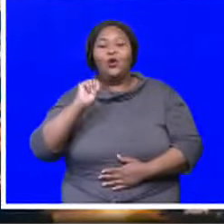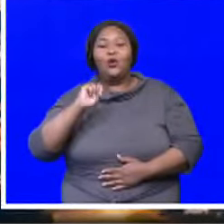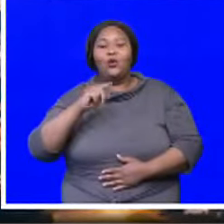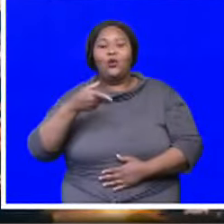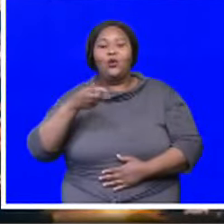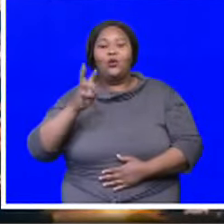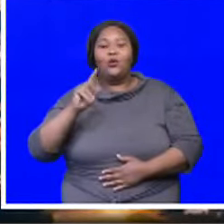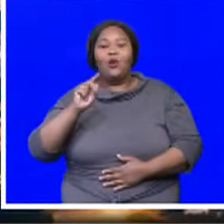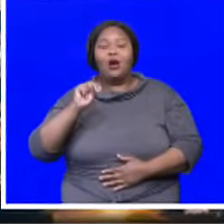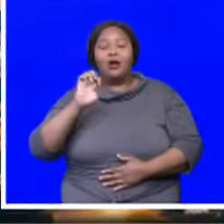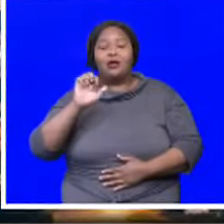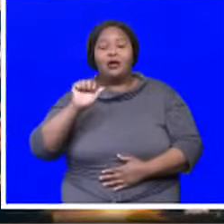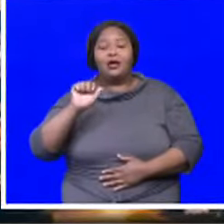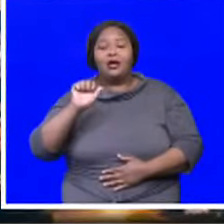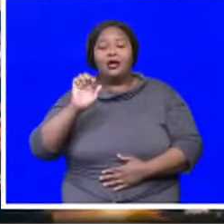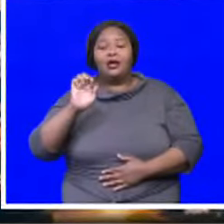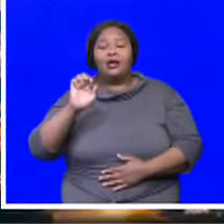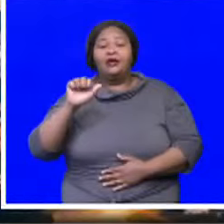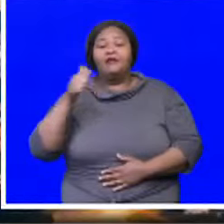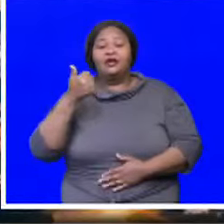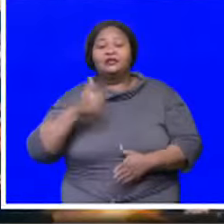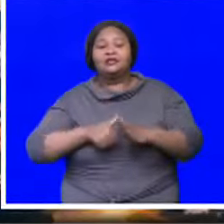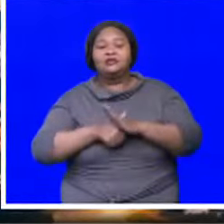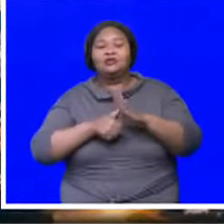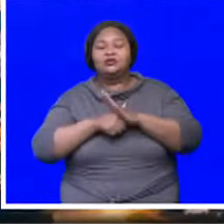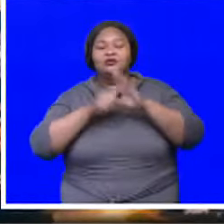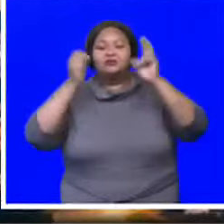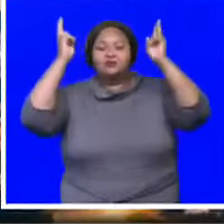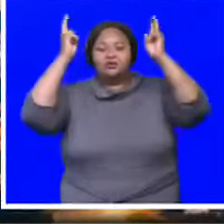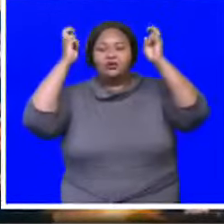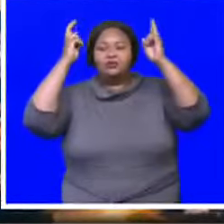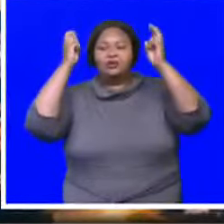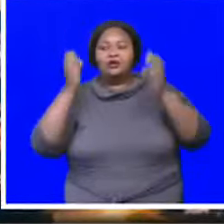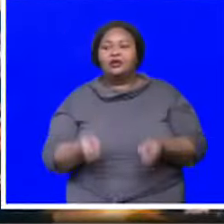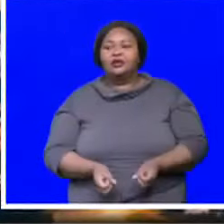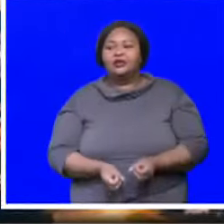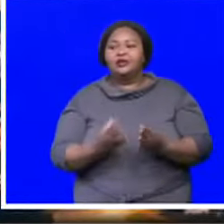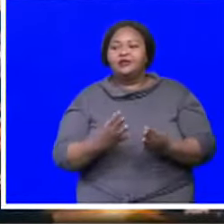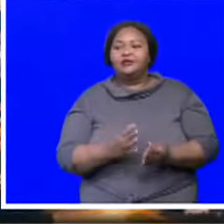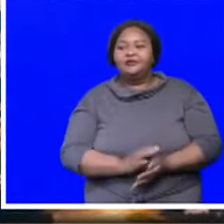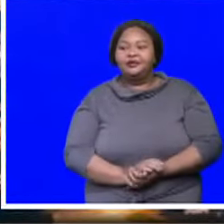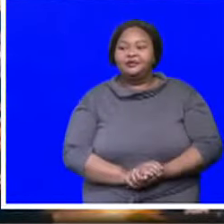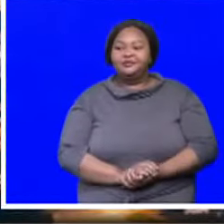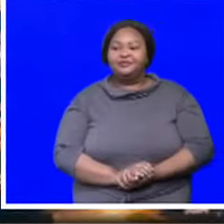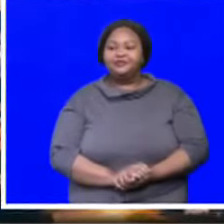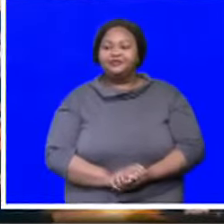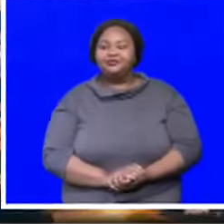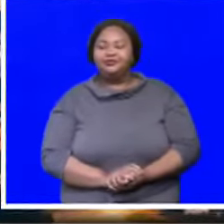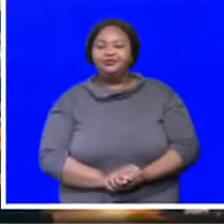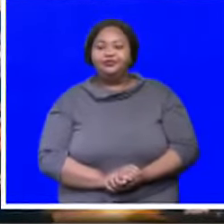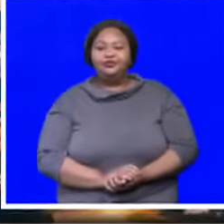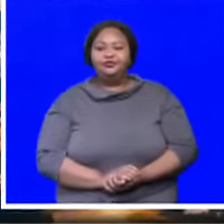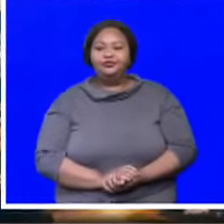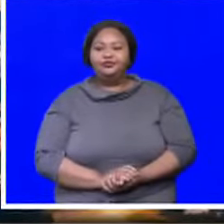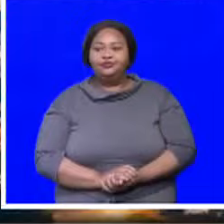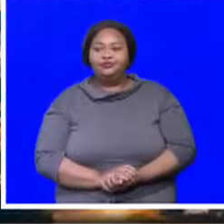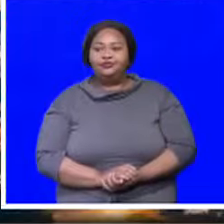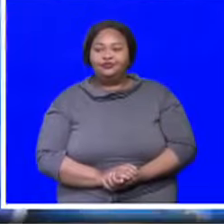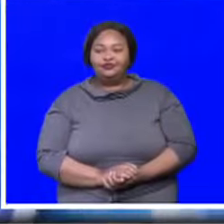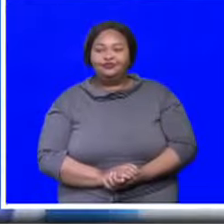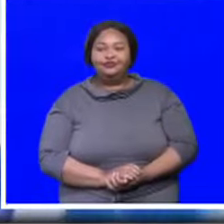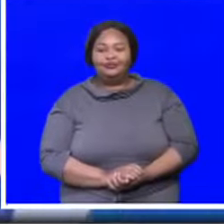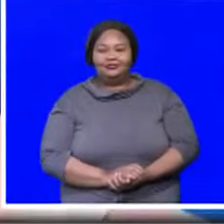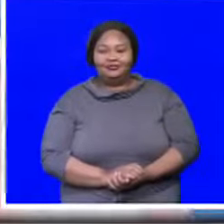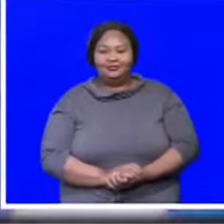alongside Nomakabiso Ngambule. Thank you so much for choosing to stay with us. We're coming to you live from our Hospital Hill studios in Mbabane, and these are our top stories tonight.